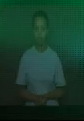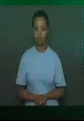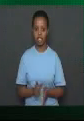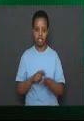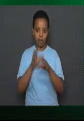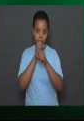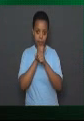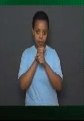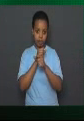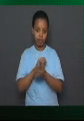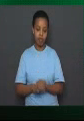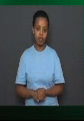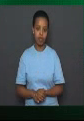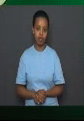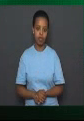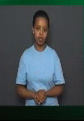Time's up.